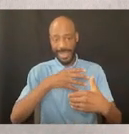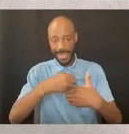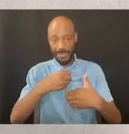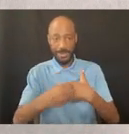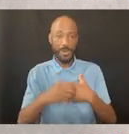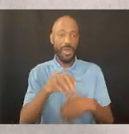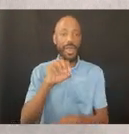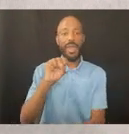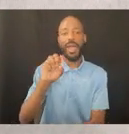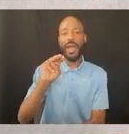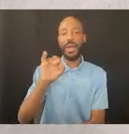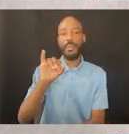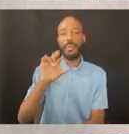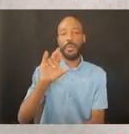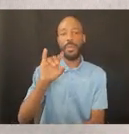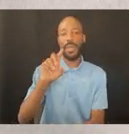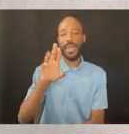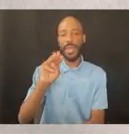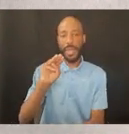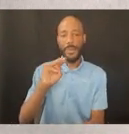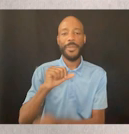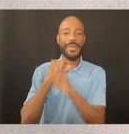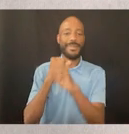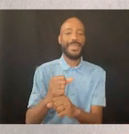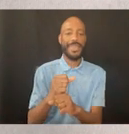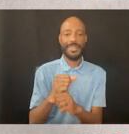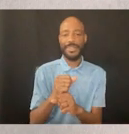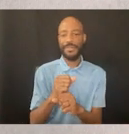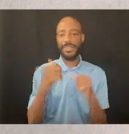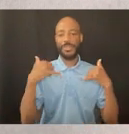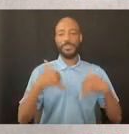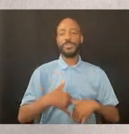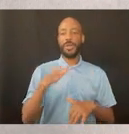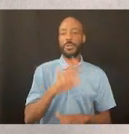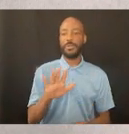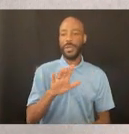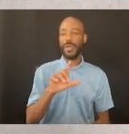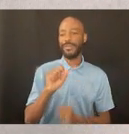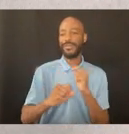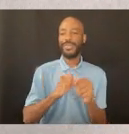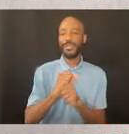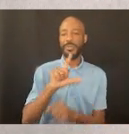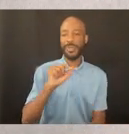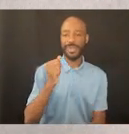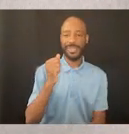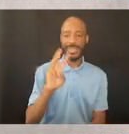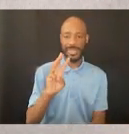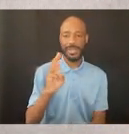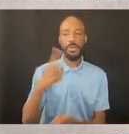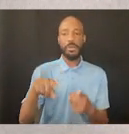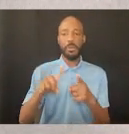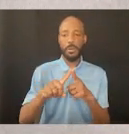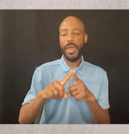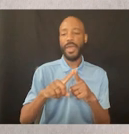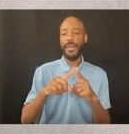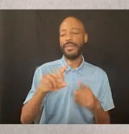suit around the time in 2016 when there was a surge in viruses